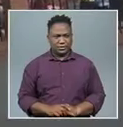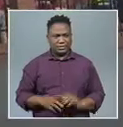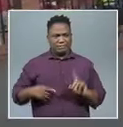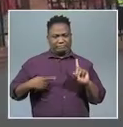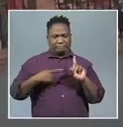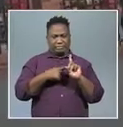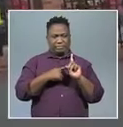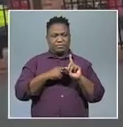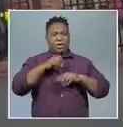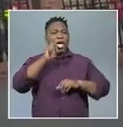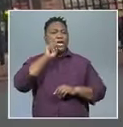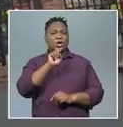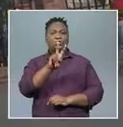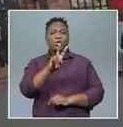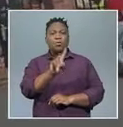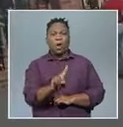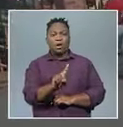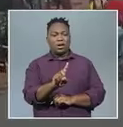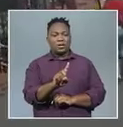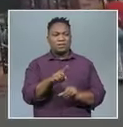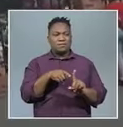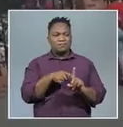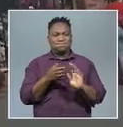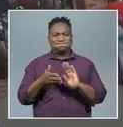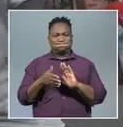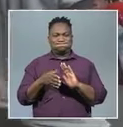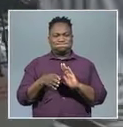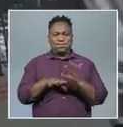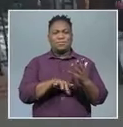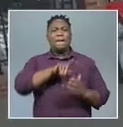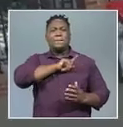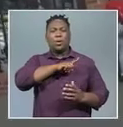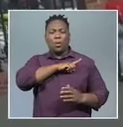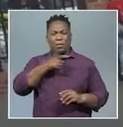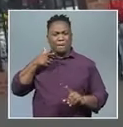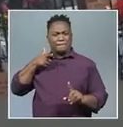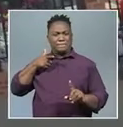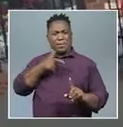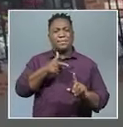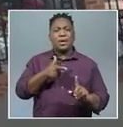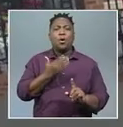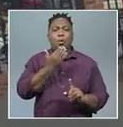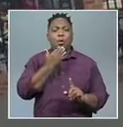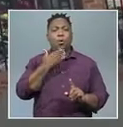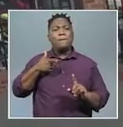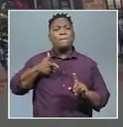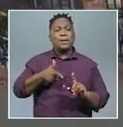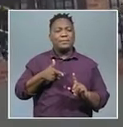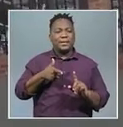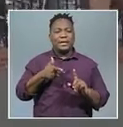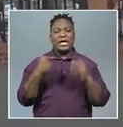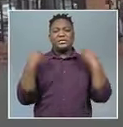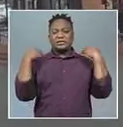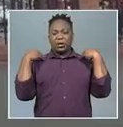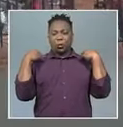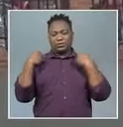...21-year-old Mlungisi Madonsela's life ended through the barrel of a gun allegedly belonging to a security